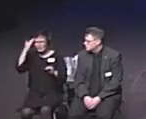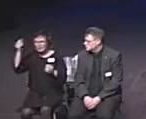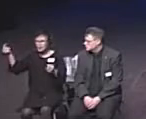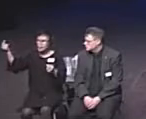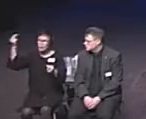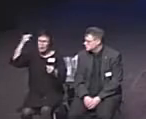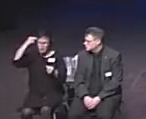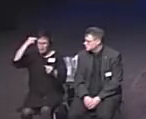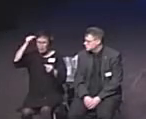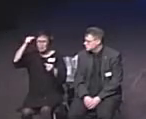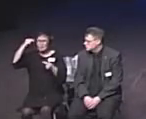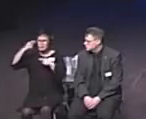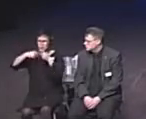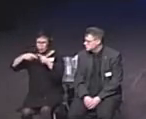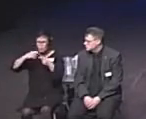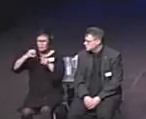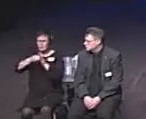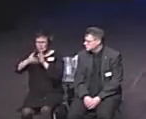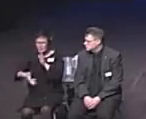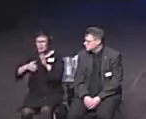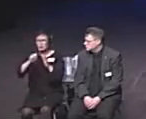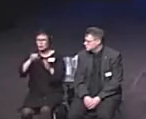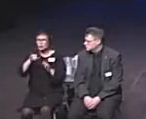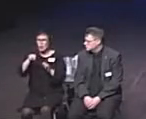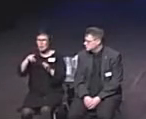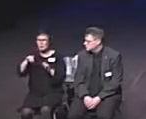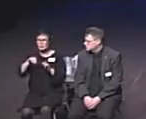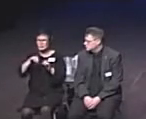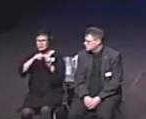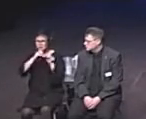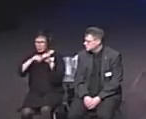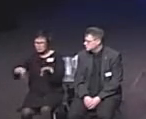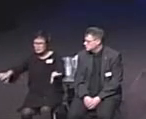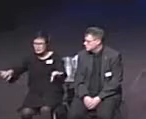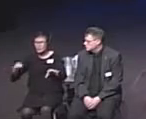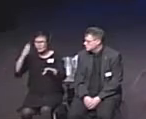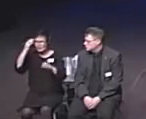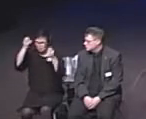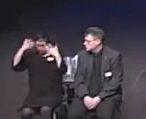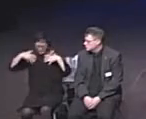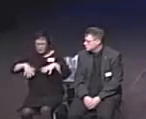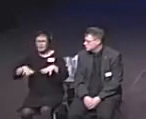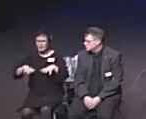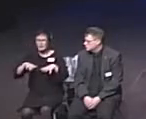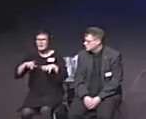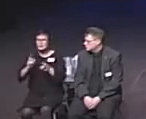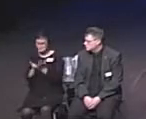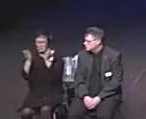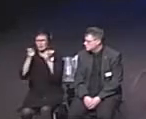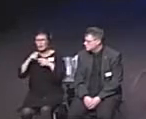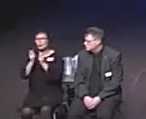have such an example as synapses that you can dance and activate them.